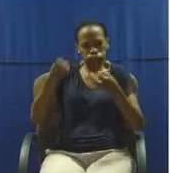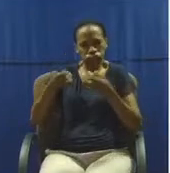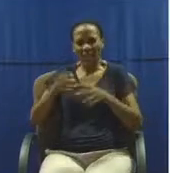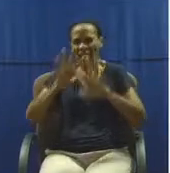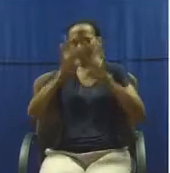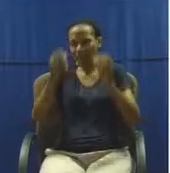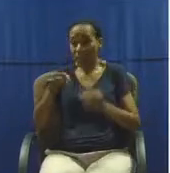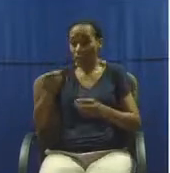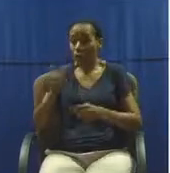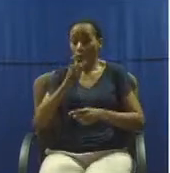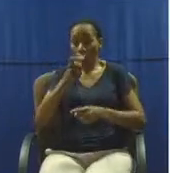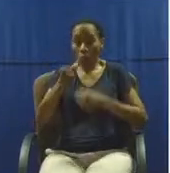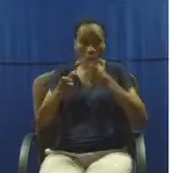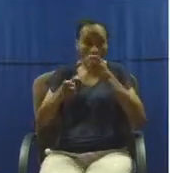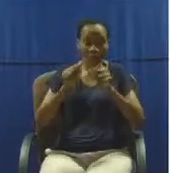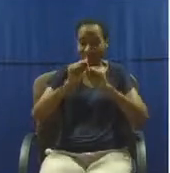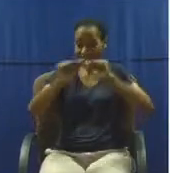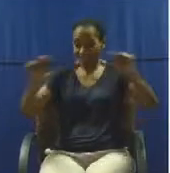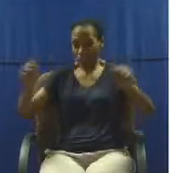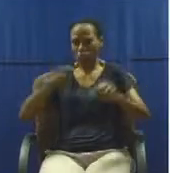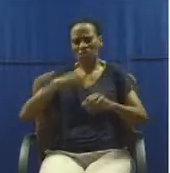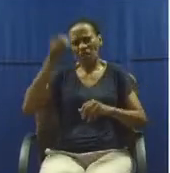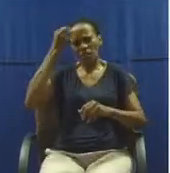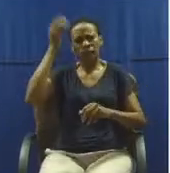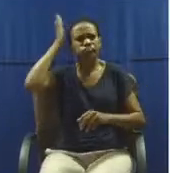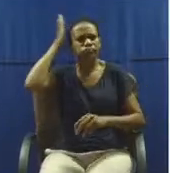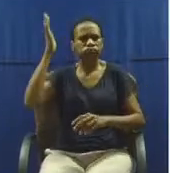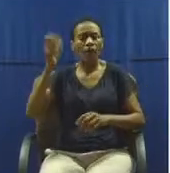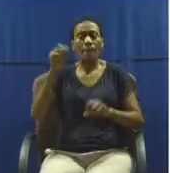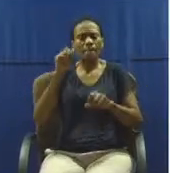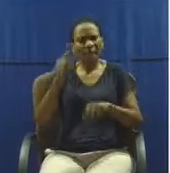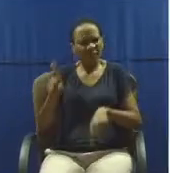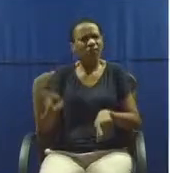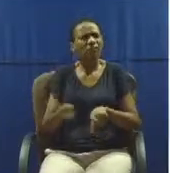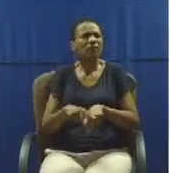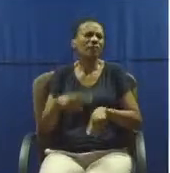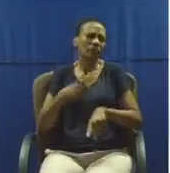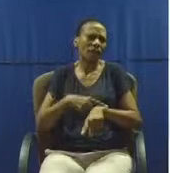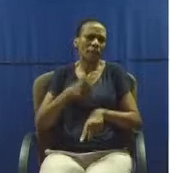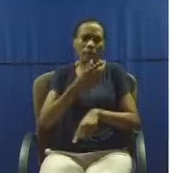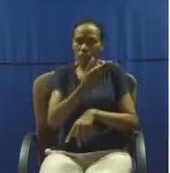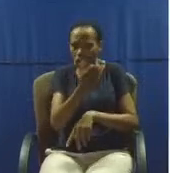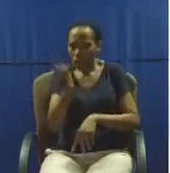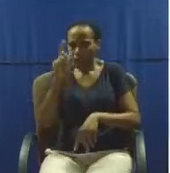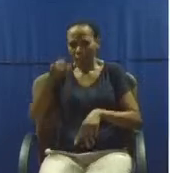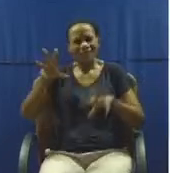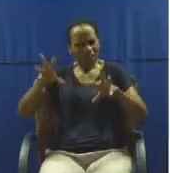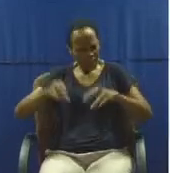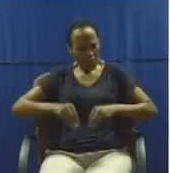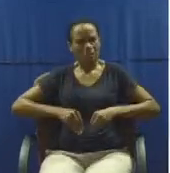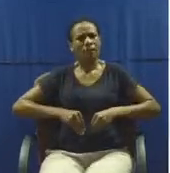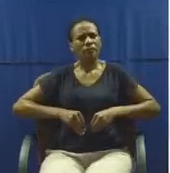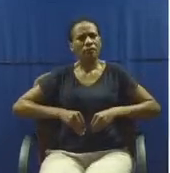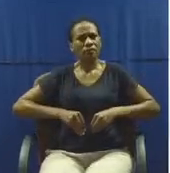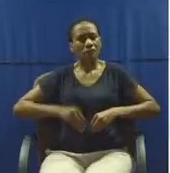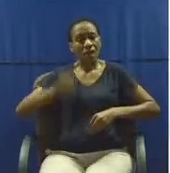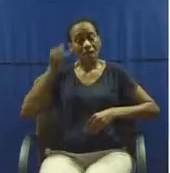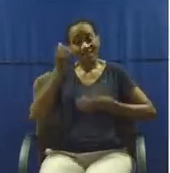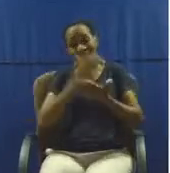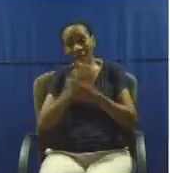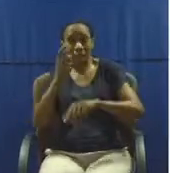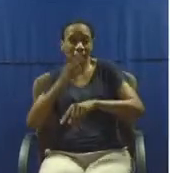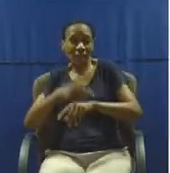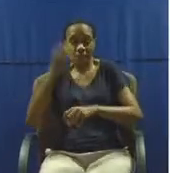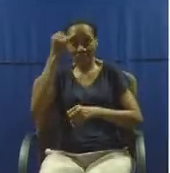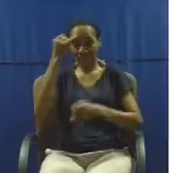said. But we must also agree and accept that there are points where we may differ,